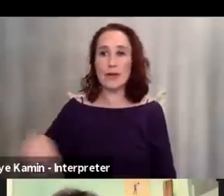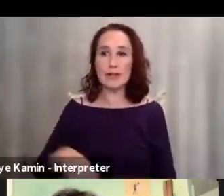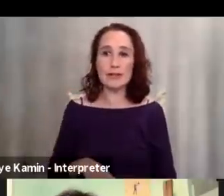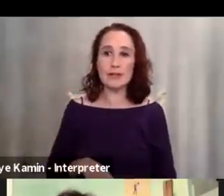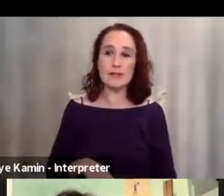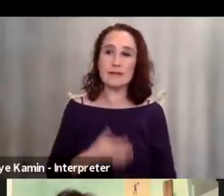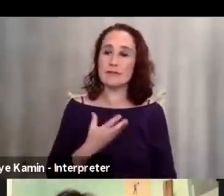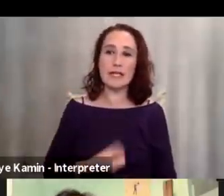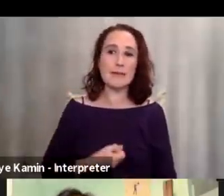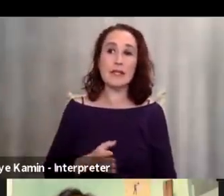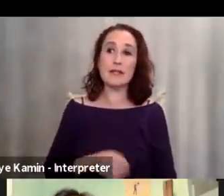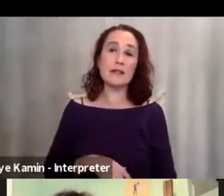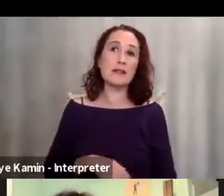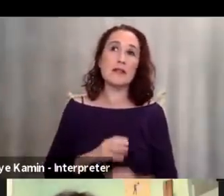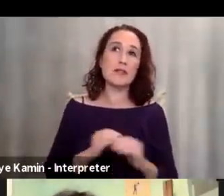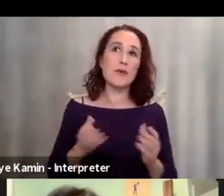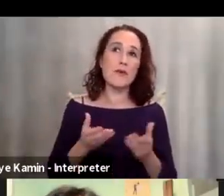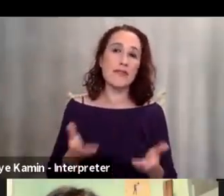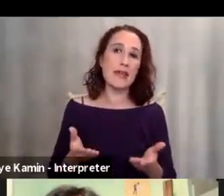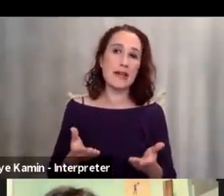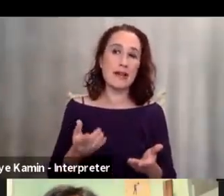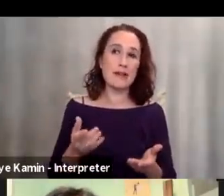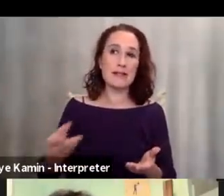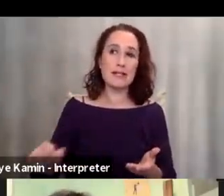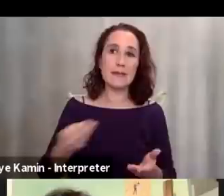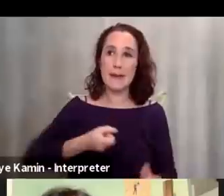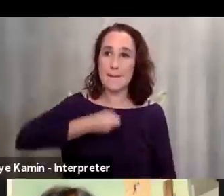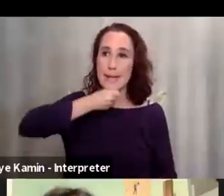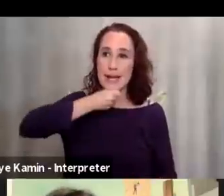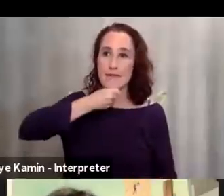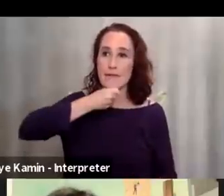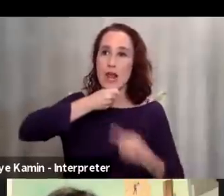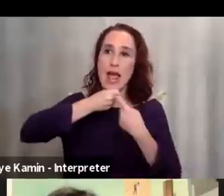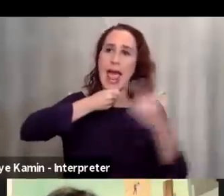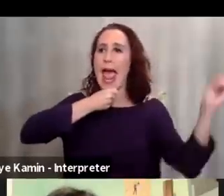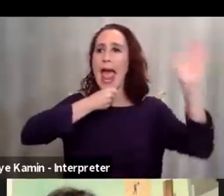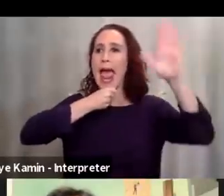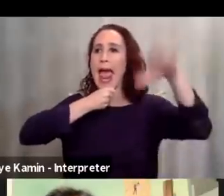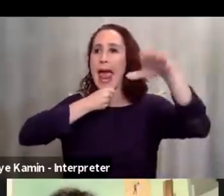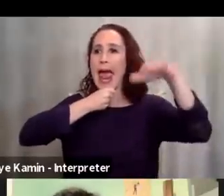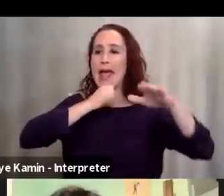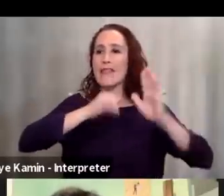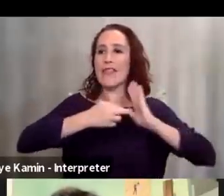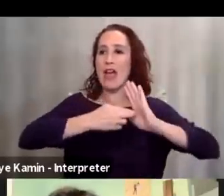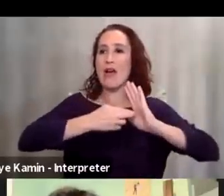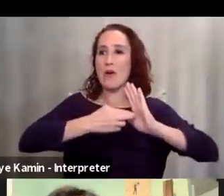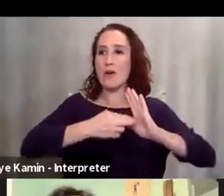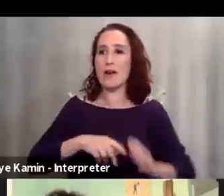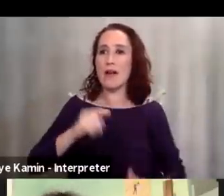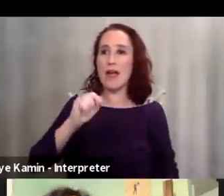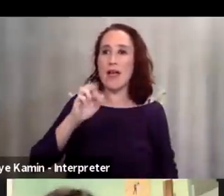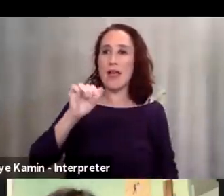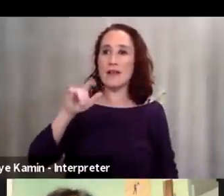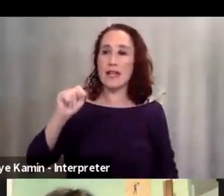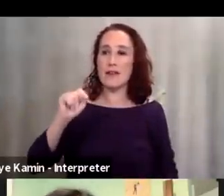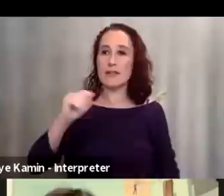it in. There was nobody there to give me a microphone to say, hey, this representation you did of me, terrorist number three on this show,